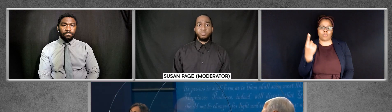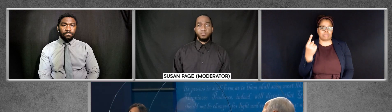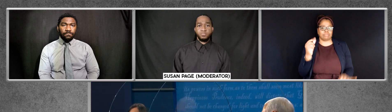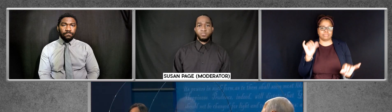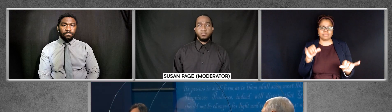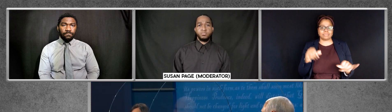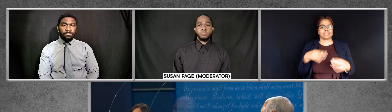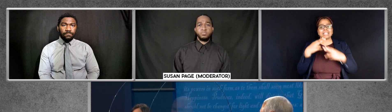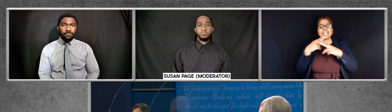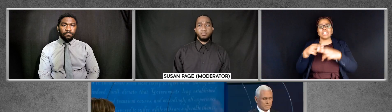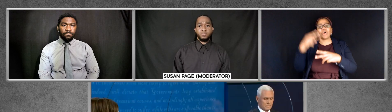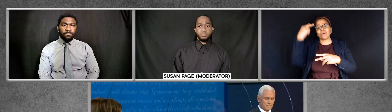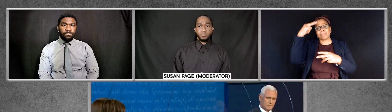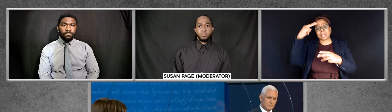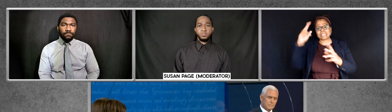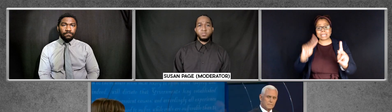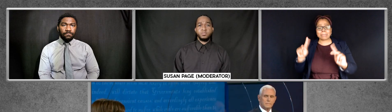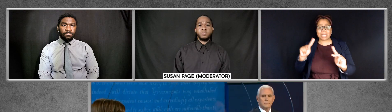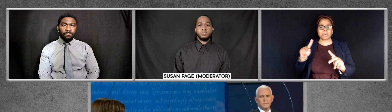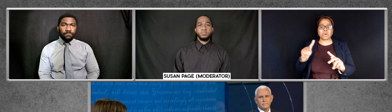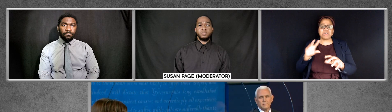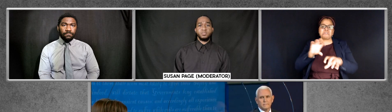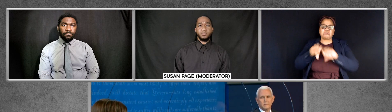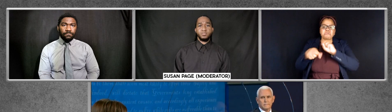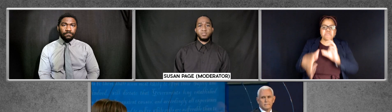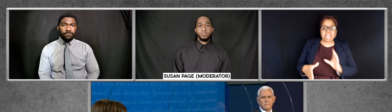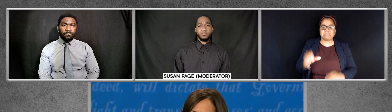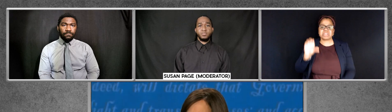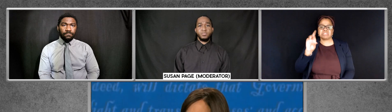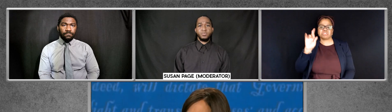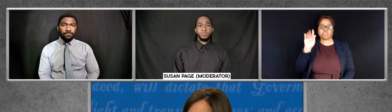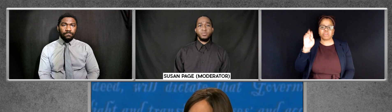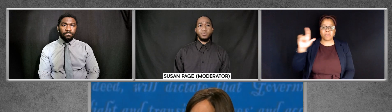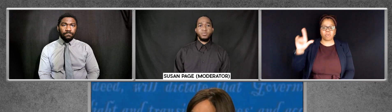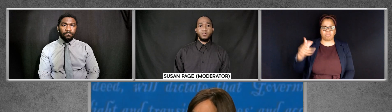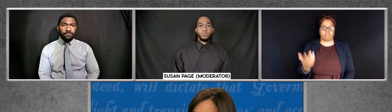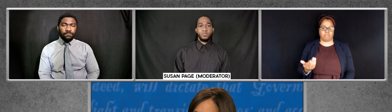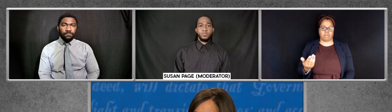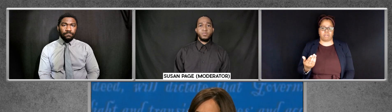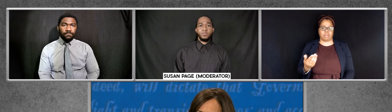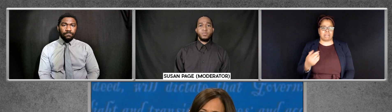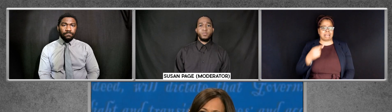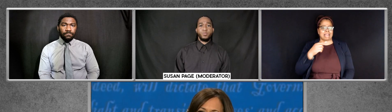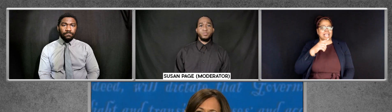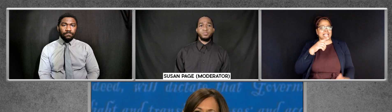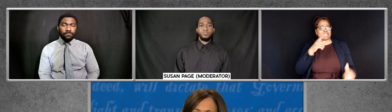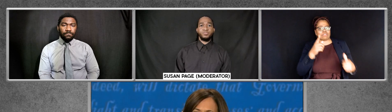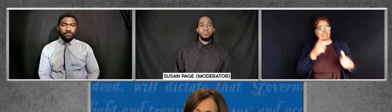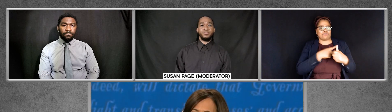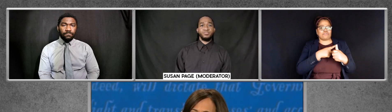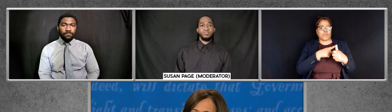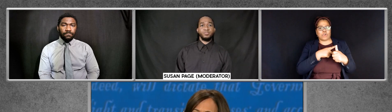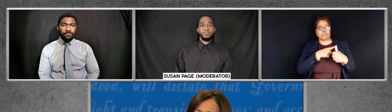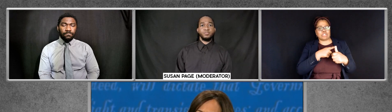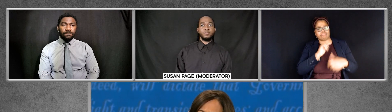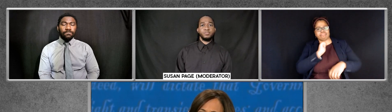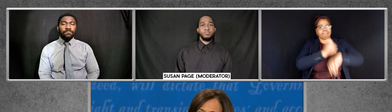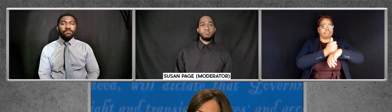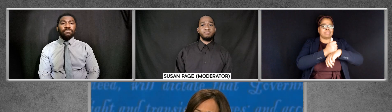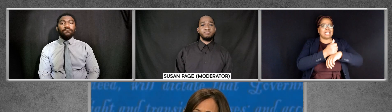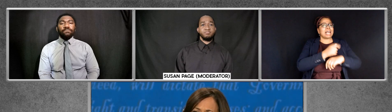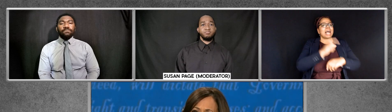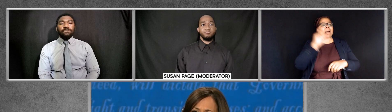called Mexicans rapists and criminals. He instituted as his first act a Muslim ban. On the